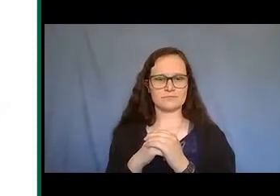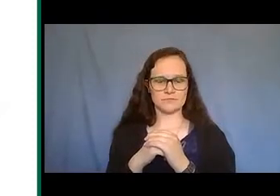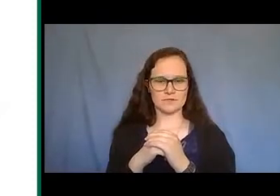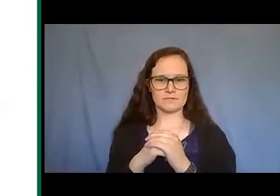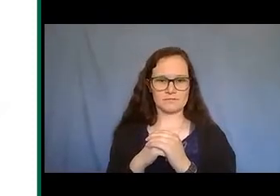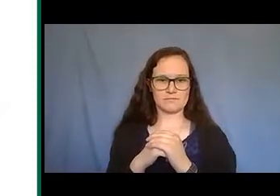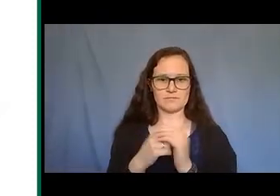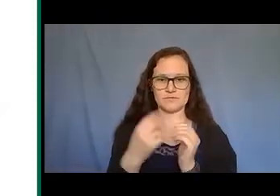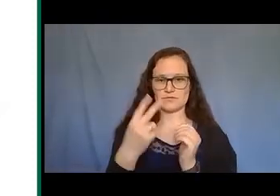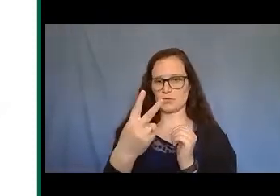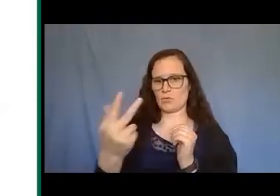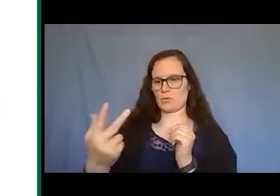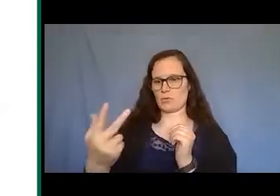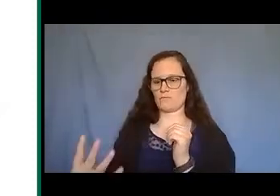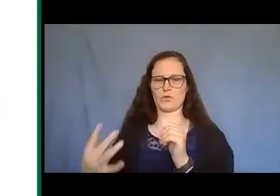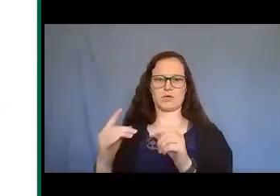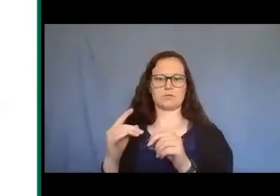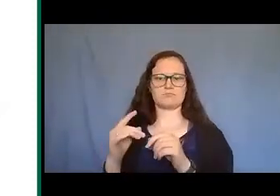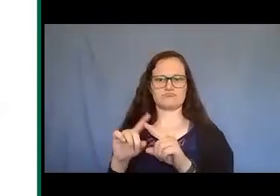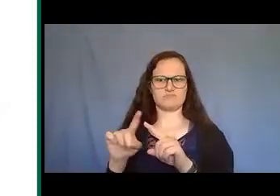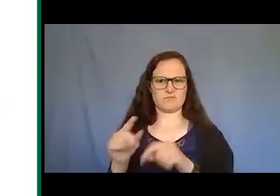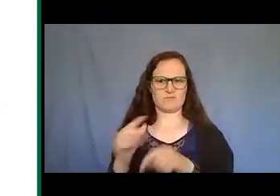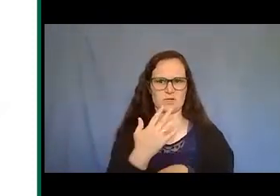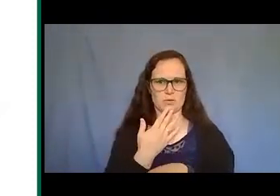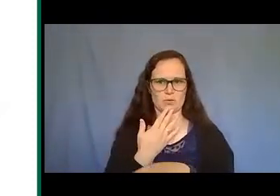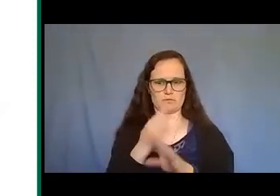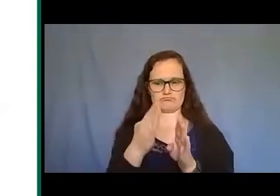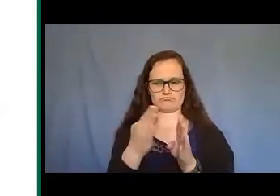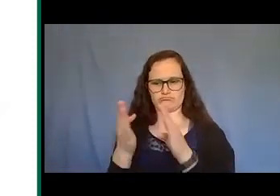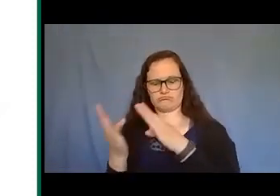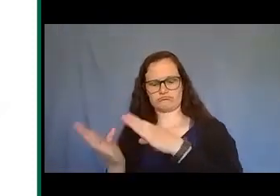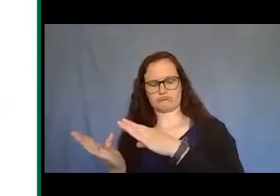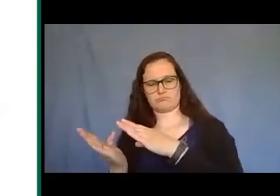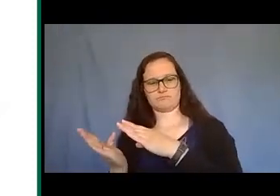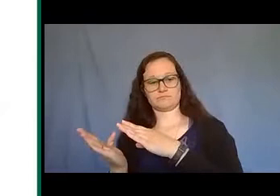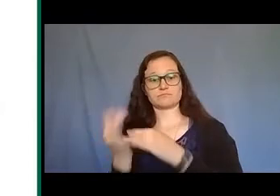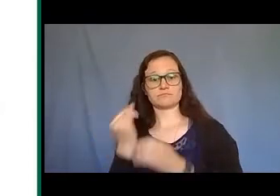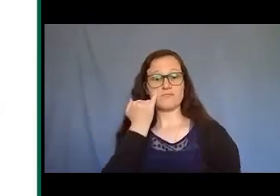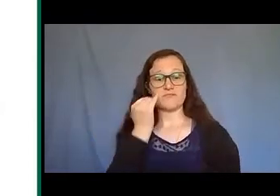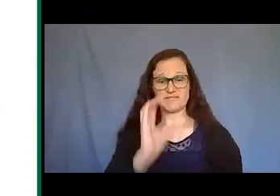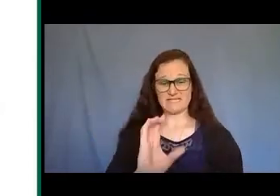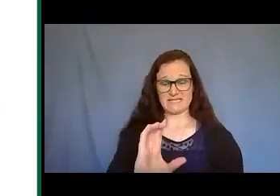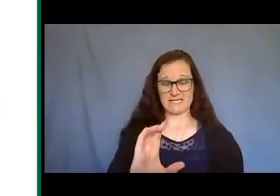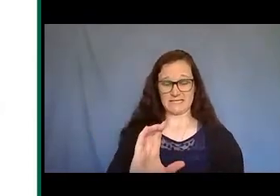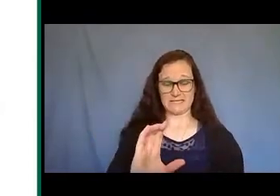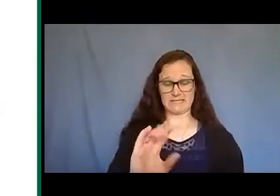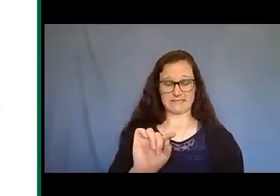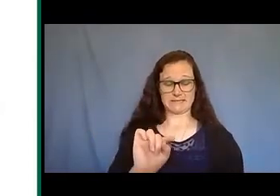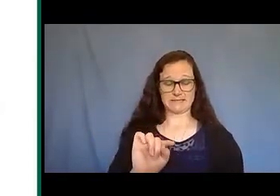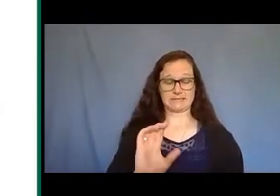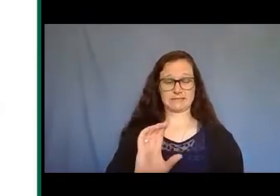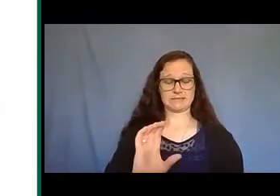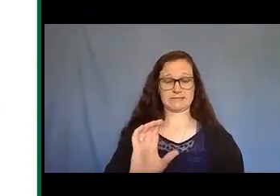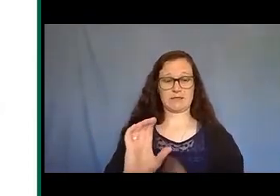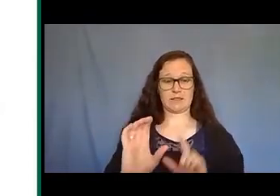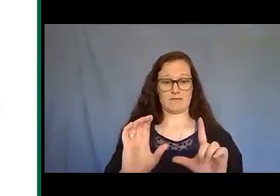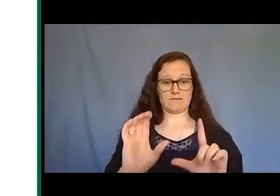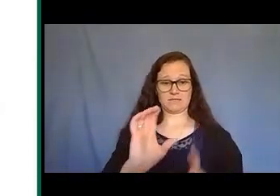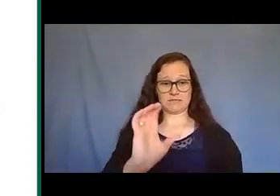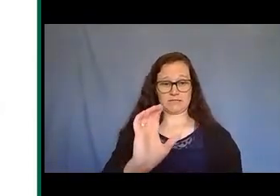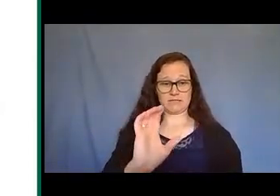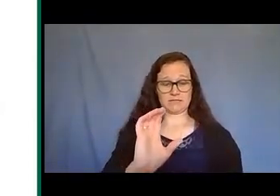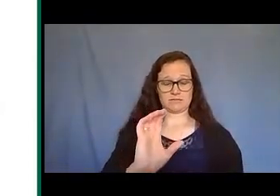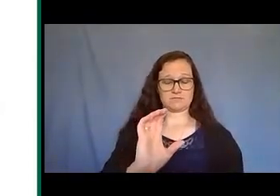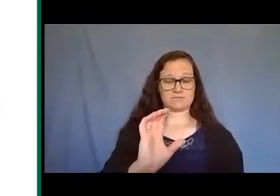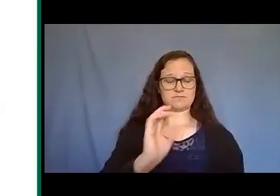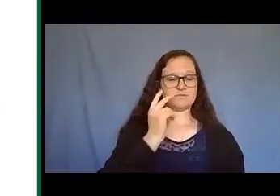4. If you go down to the C image on the left-hand side there, you